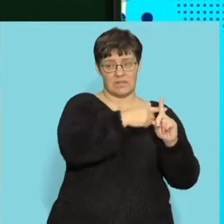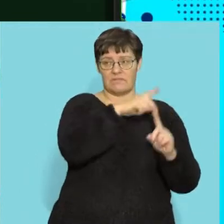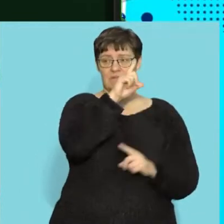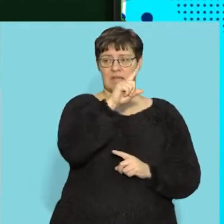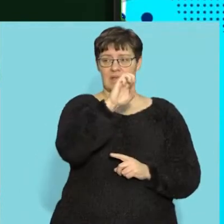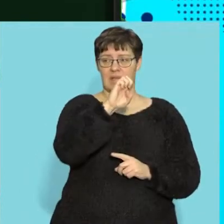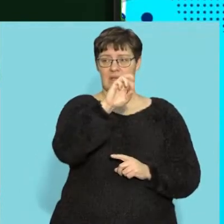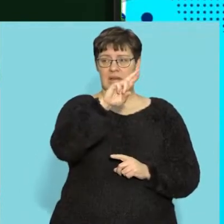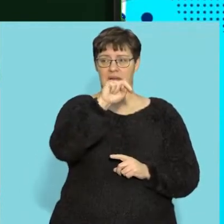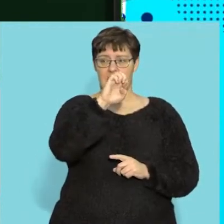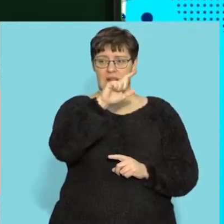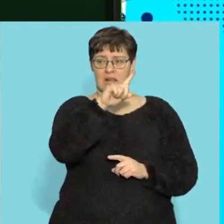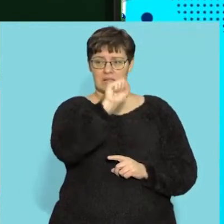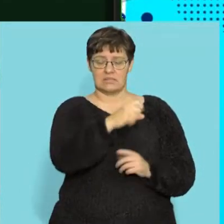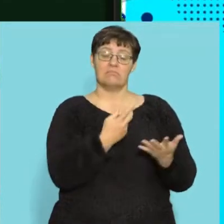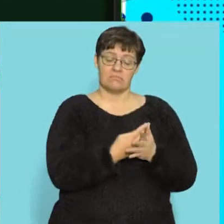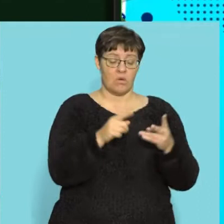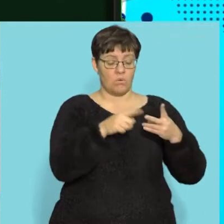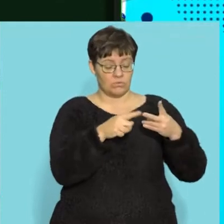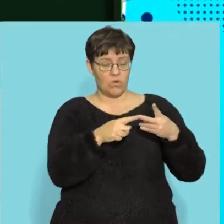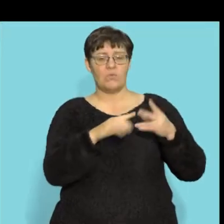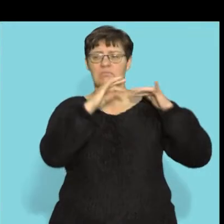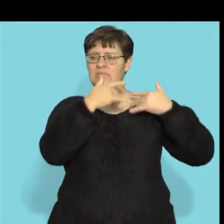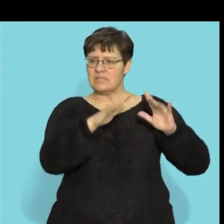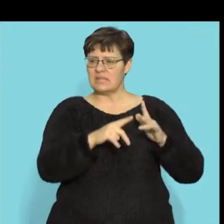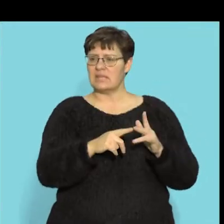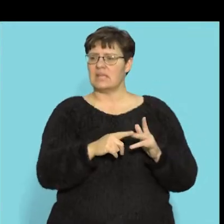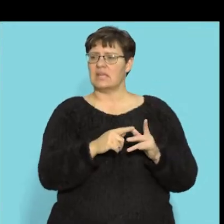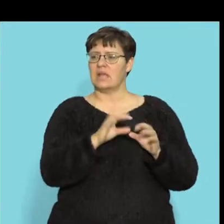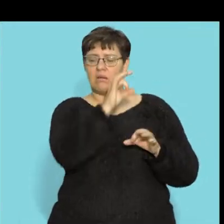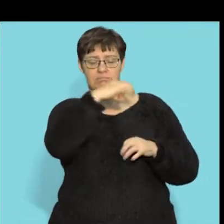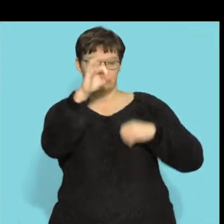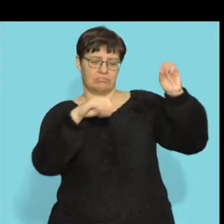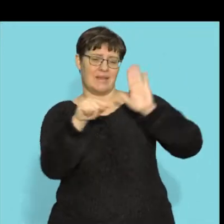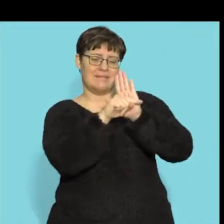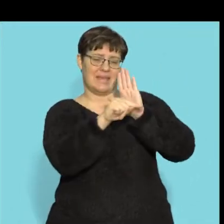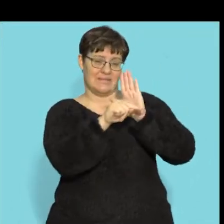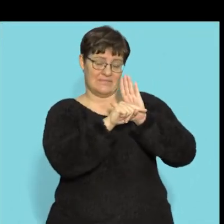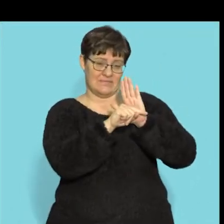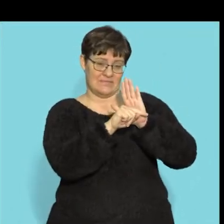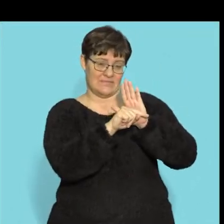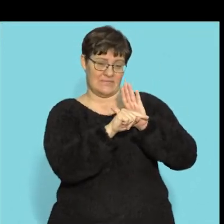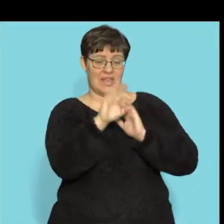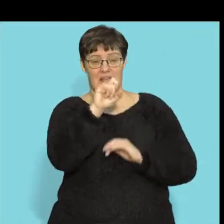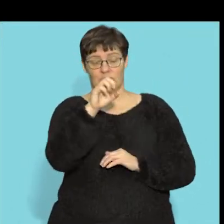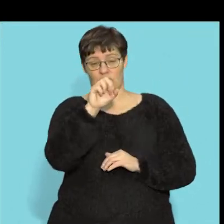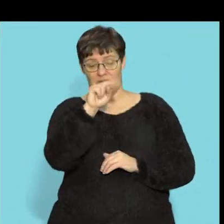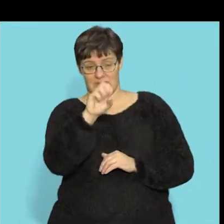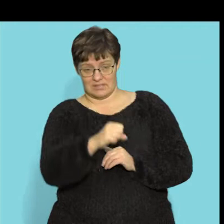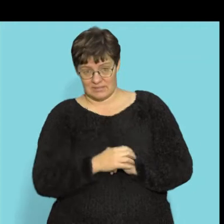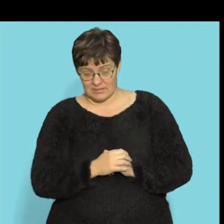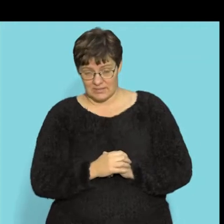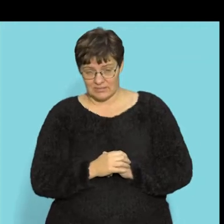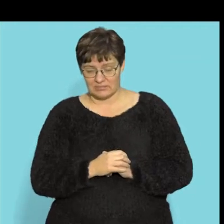delocalized electrons, which are negative. Right. So we've got positive kernel and the sea of delocalized electrons. So